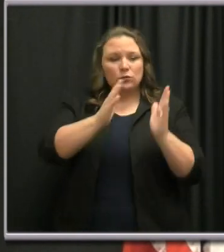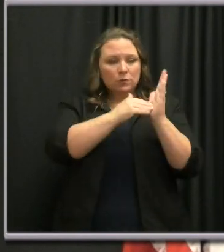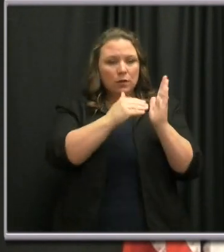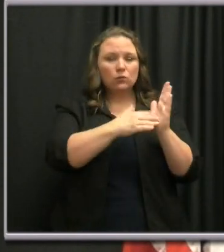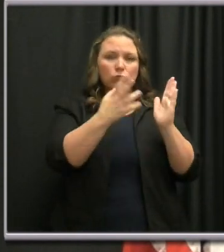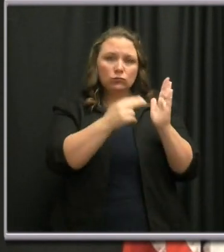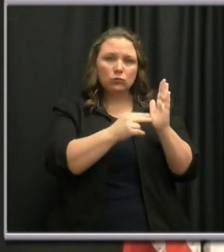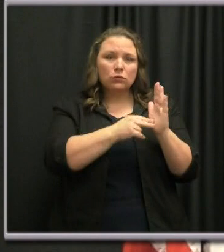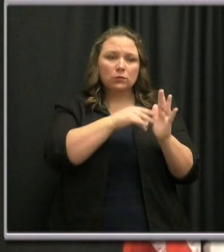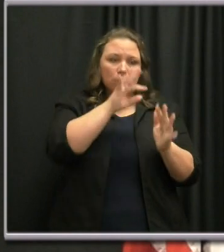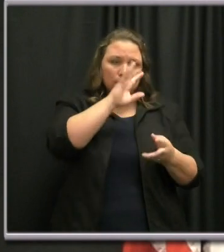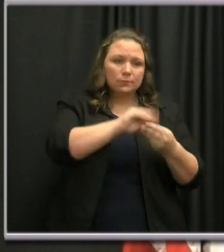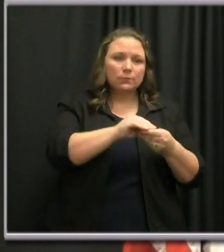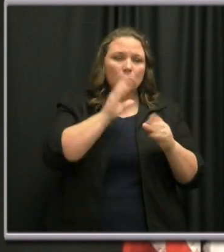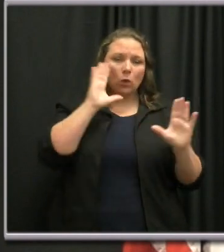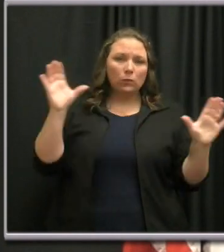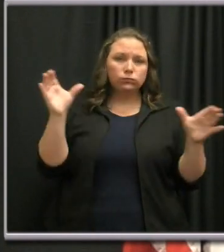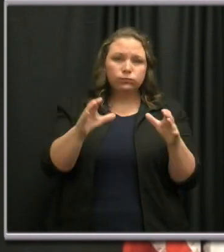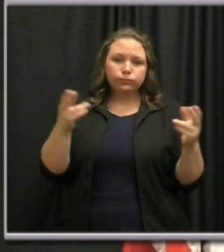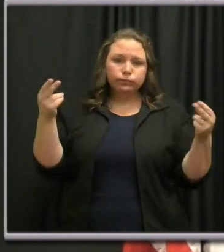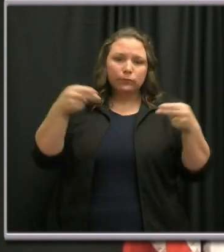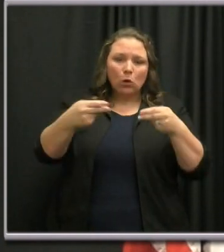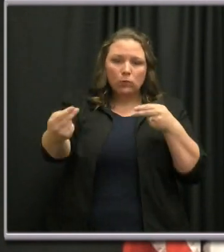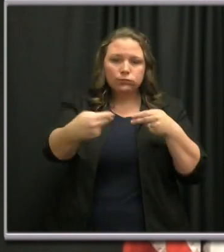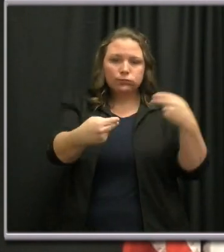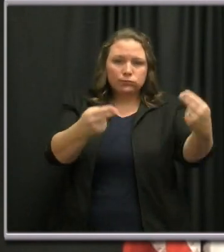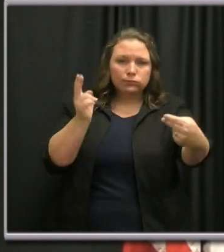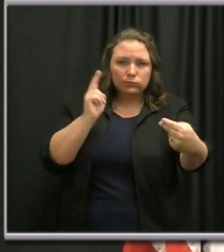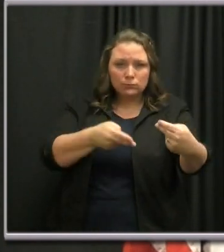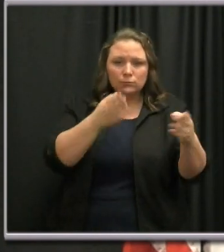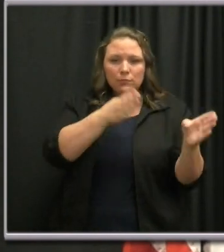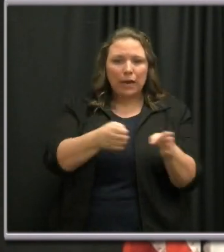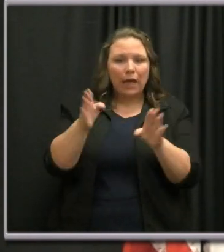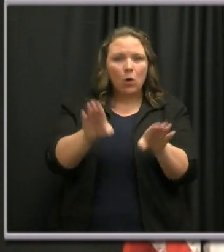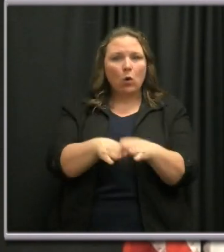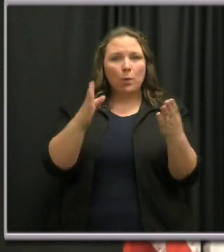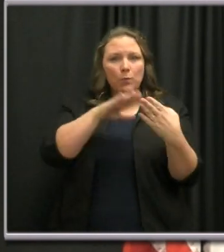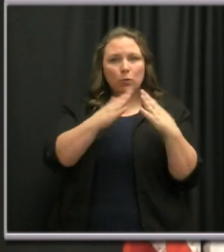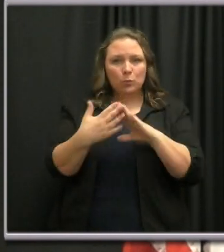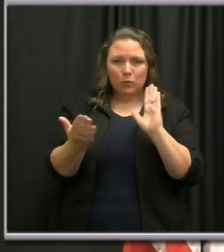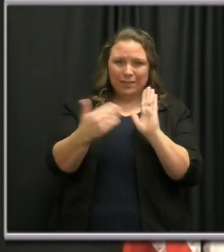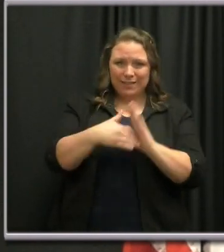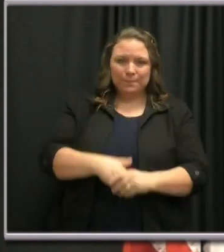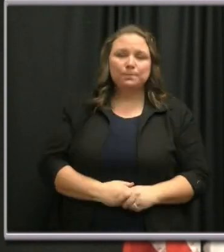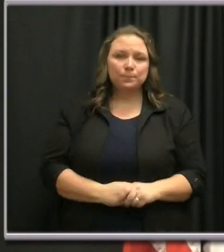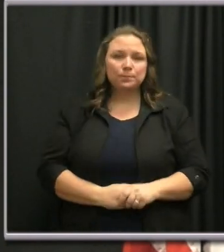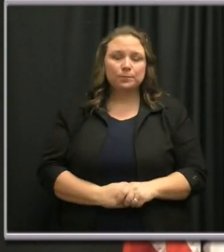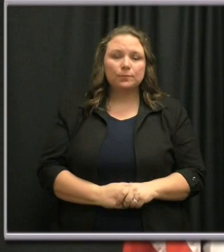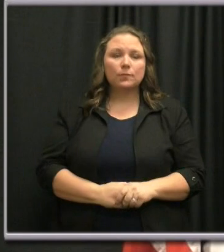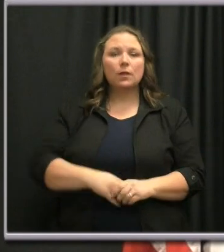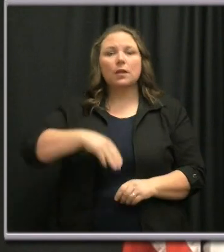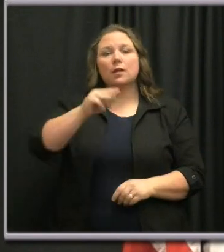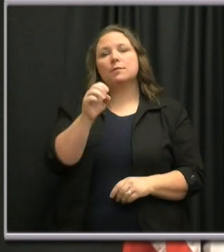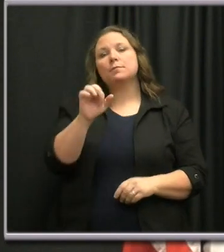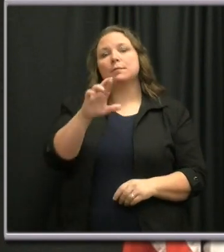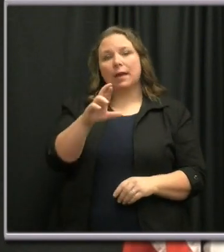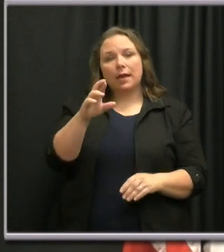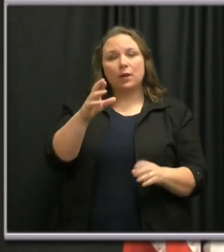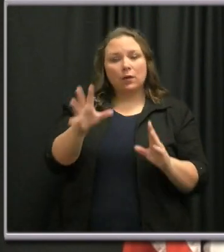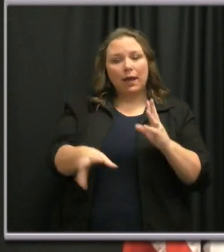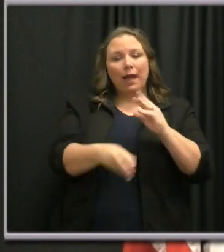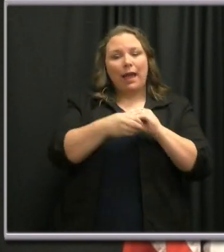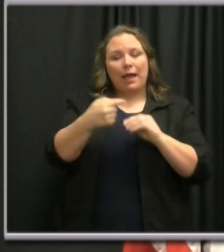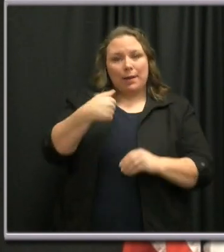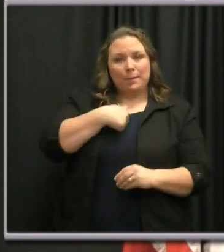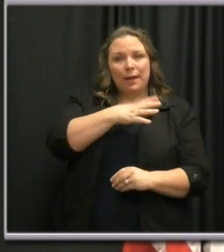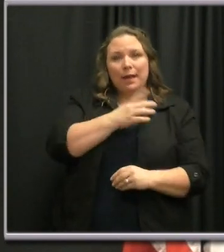four cities will join the city and county mayors to begin planning the reopening of our communities. The mayor appointed Dr. Hildreth and me to join